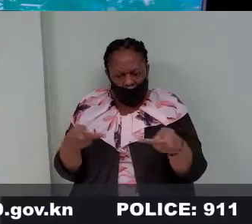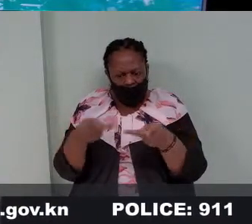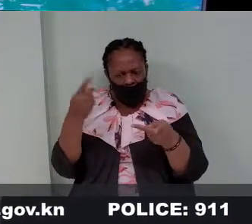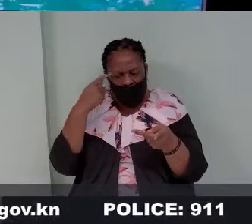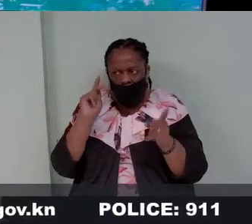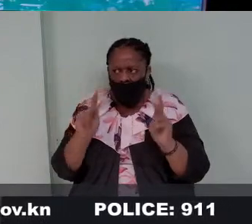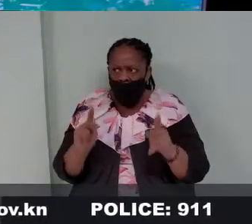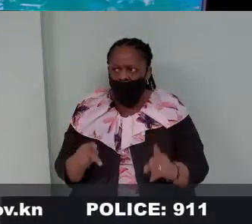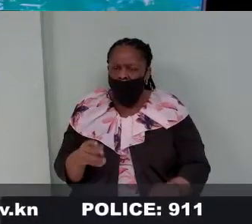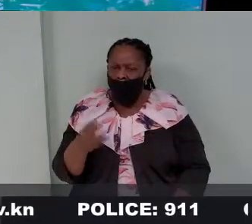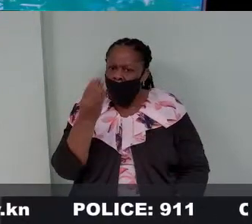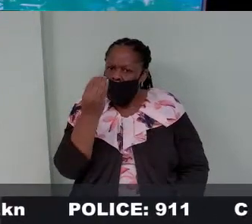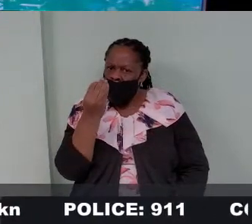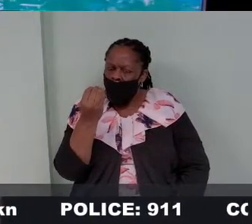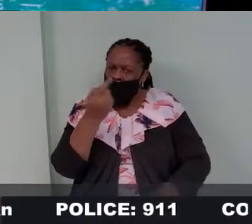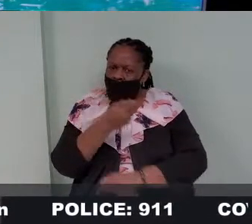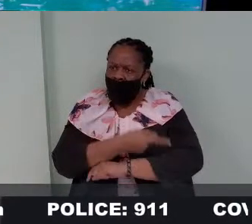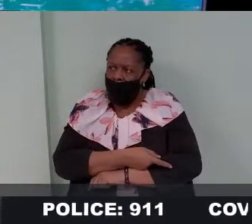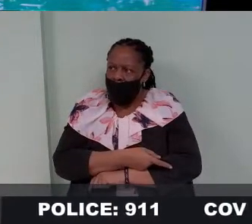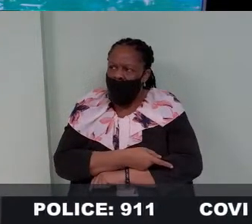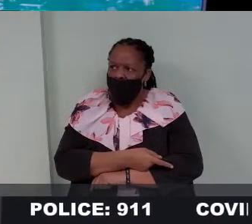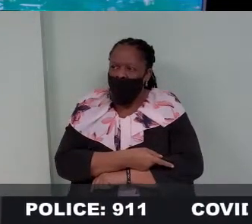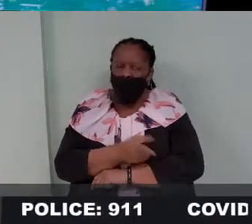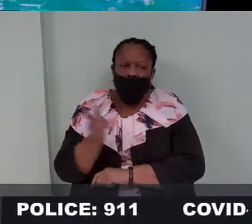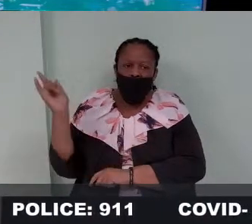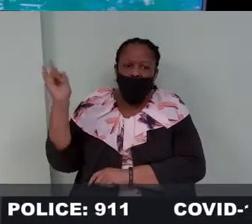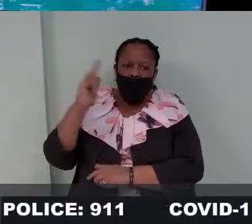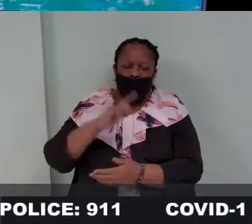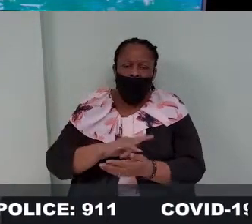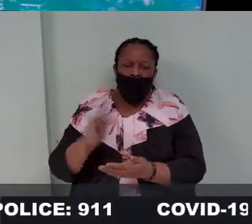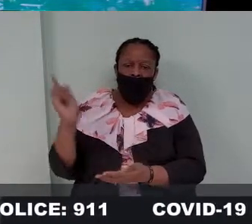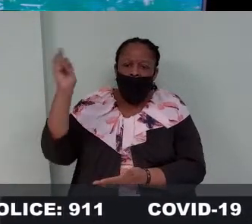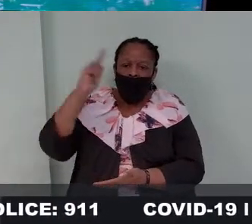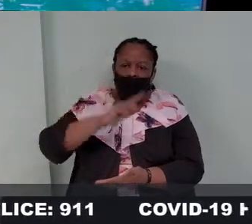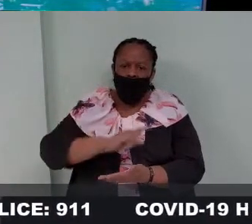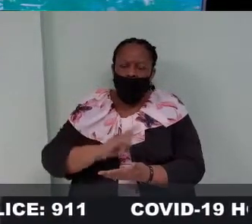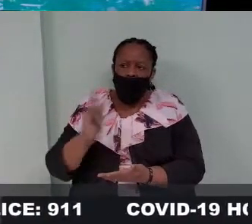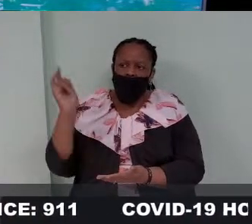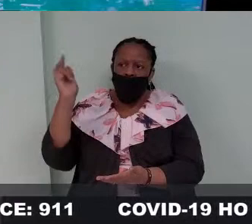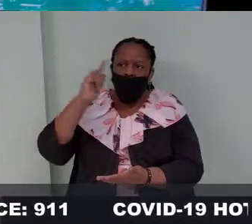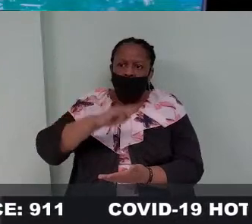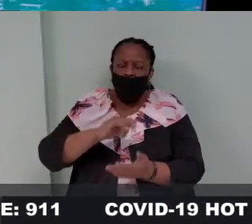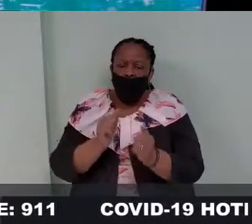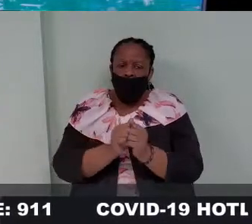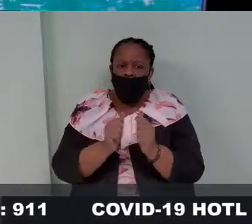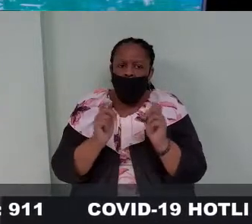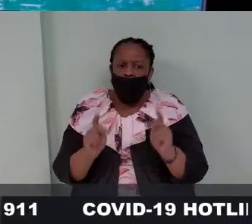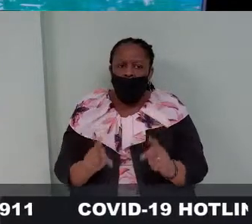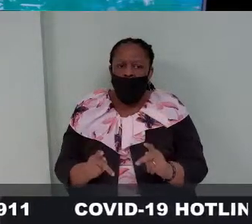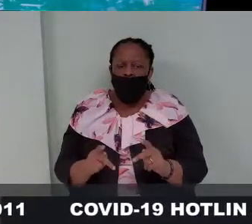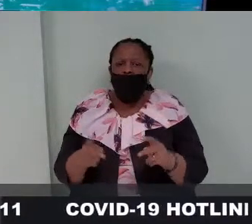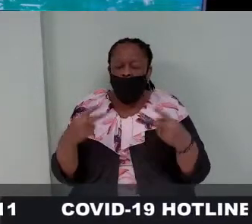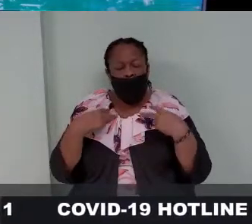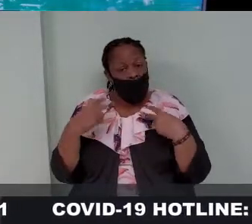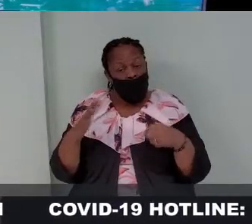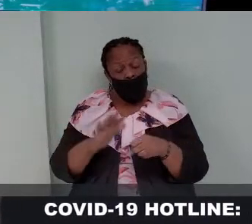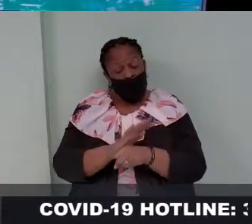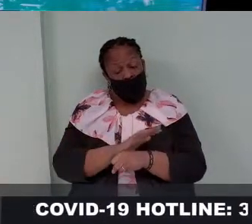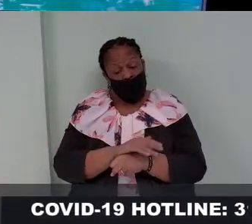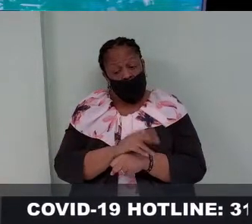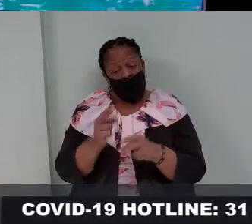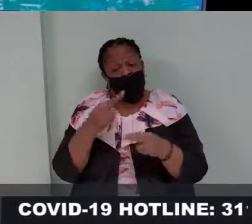for 14 days and you have flights that are coming in with passengers. Is there enough space? Because some people